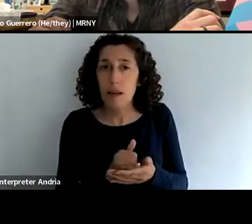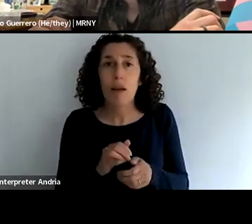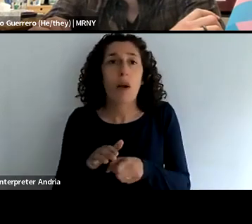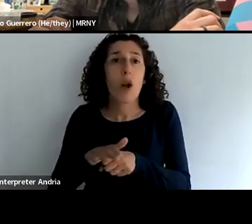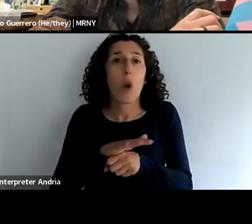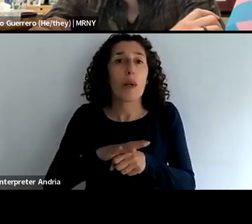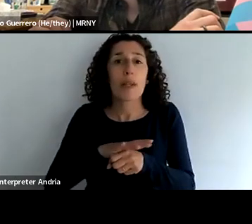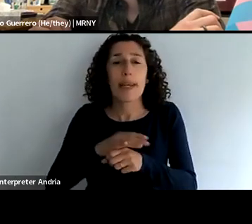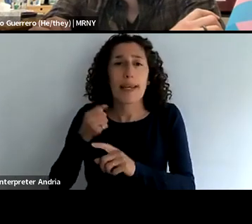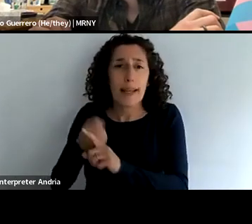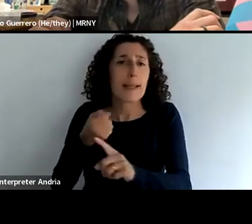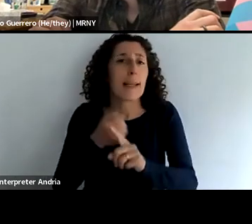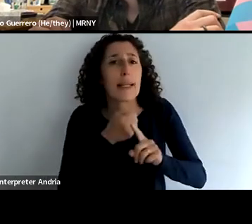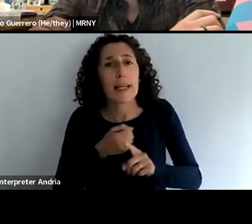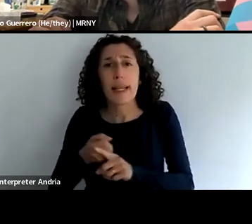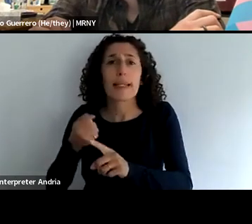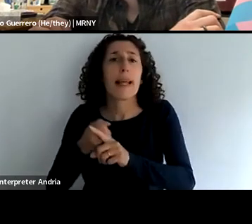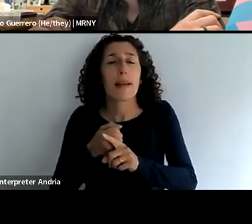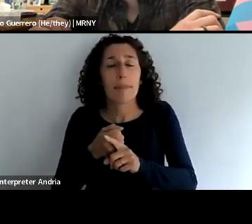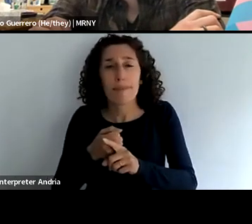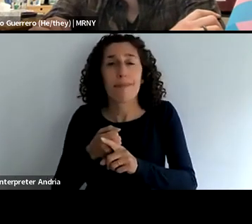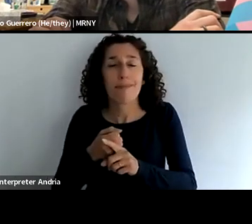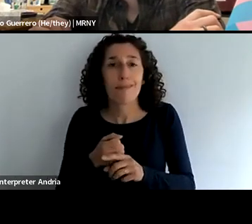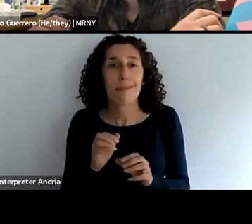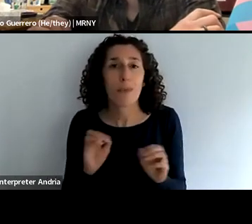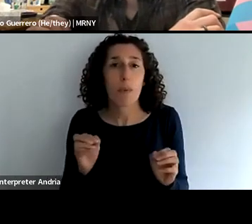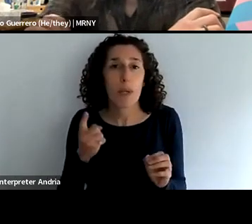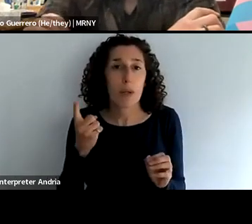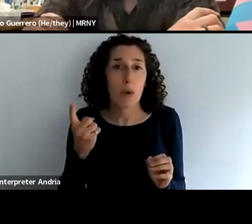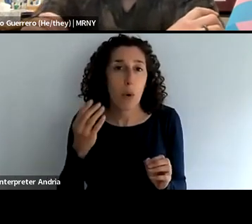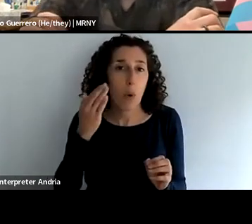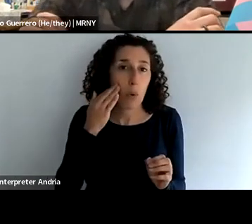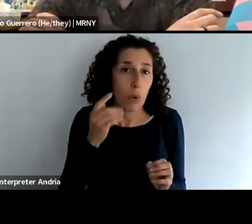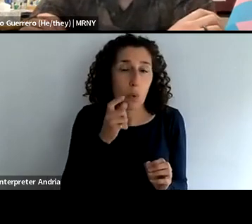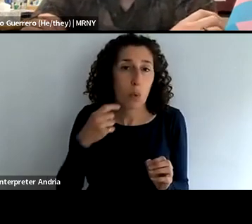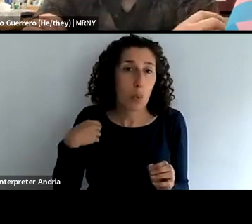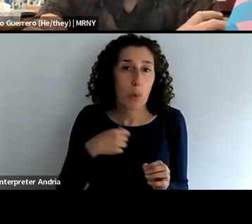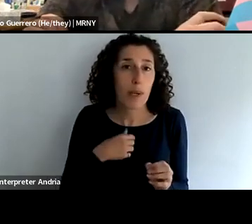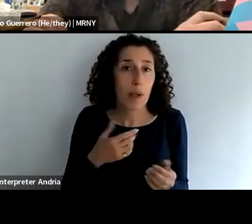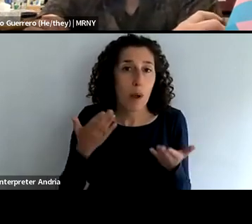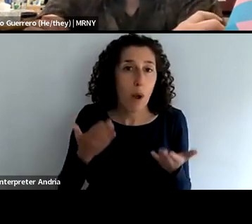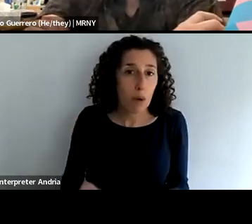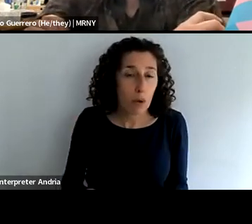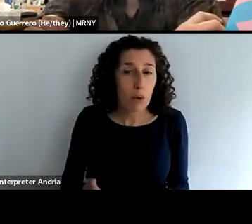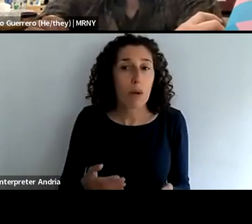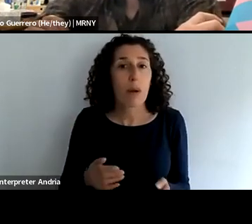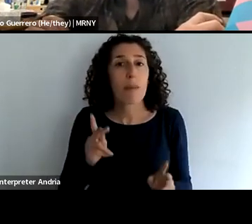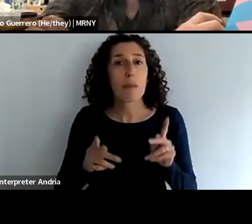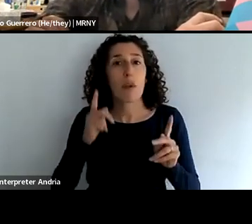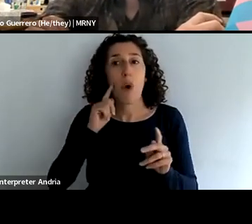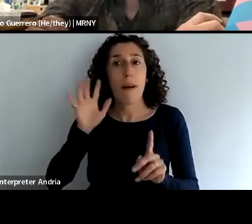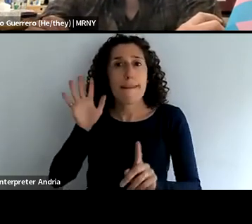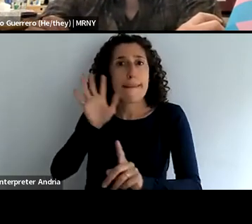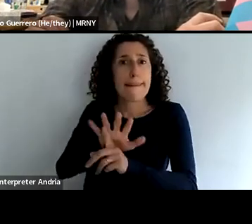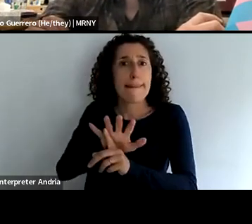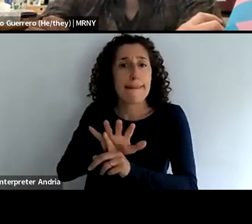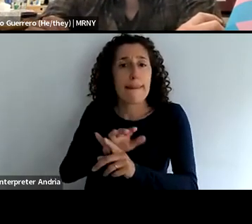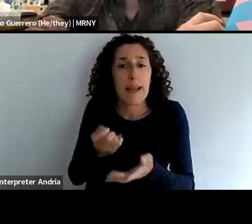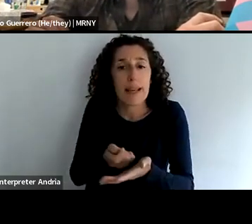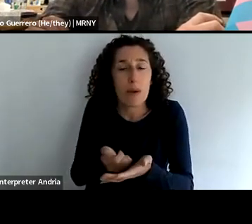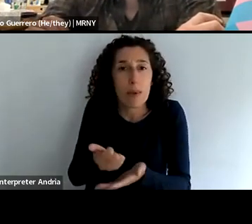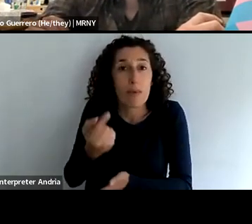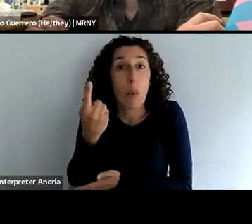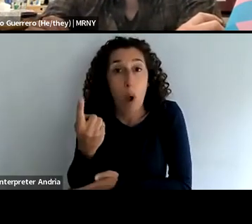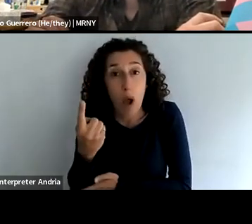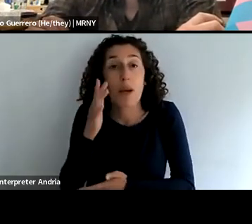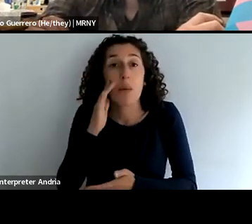everybody because nobody knew we existed. And if they saw one of us, they thought they could eradicate the entire group of trans people by seeing one of us,